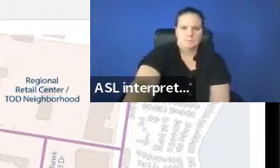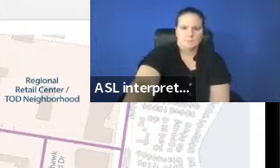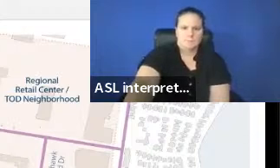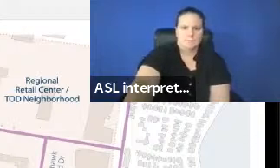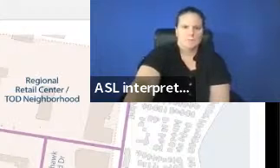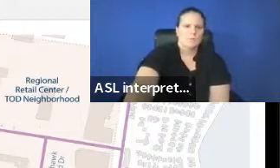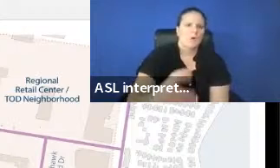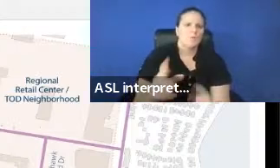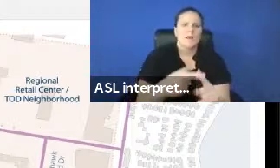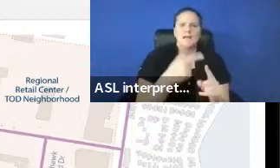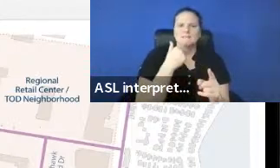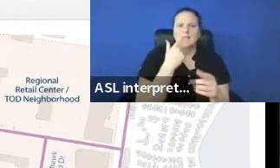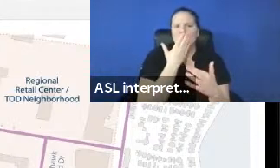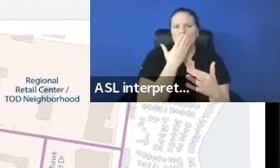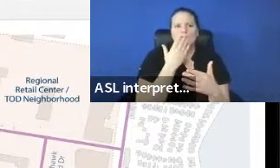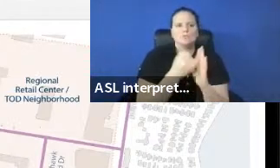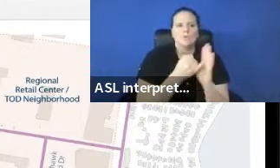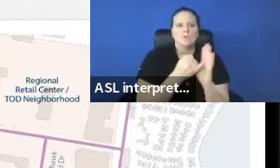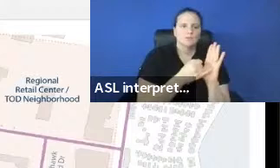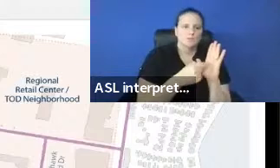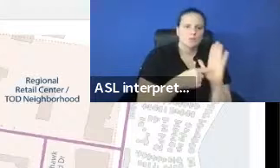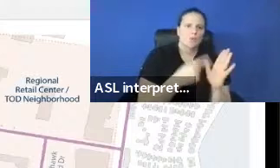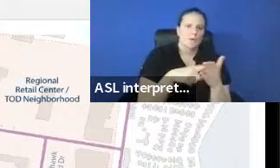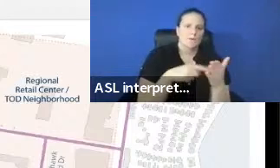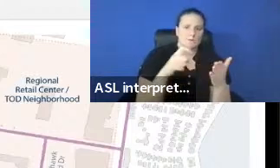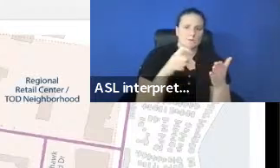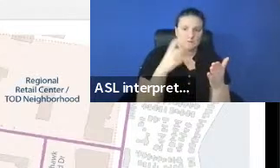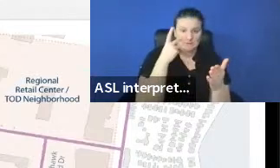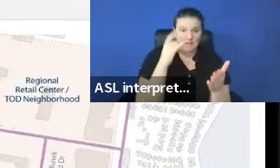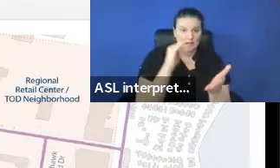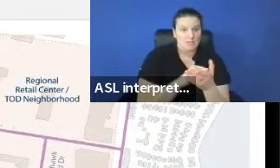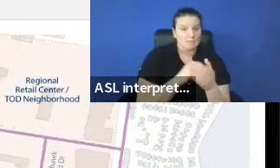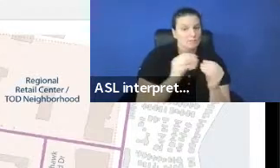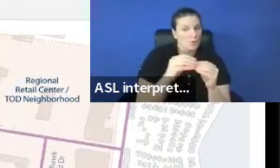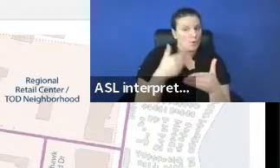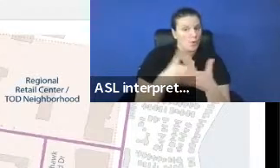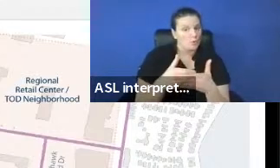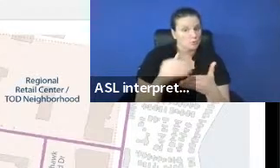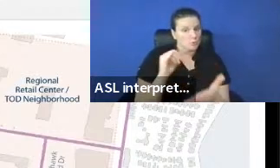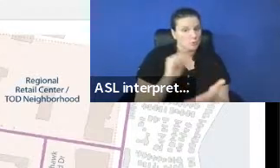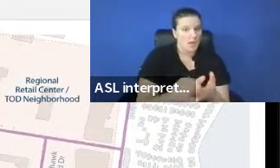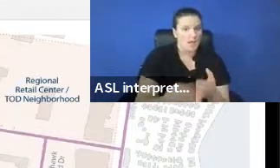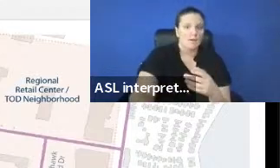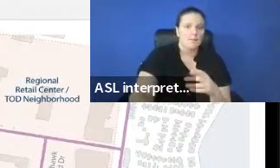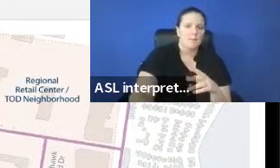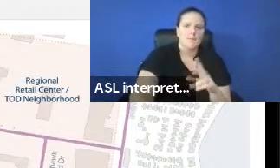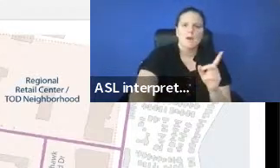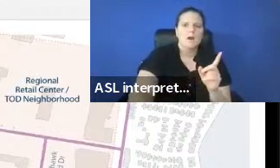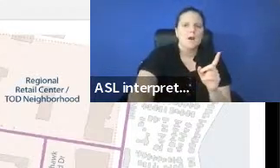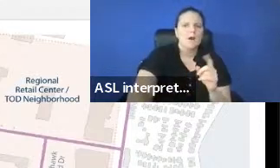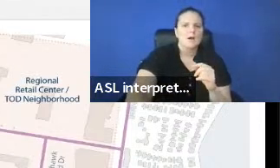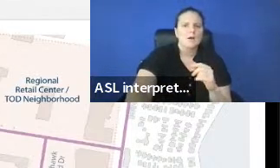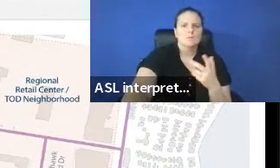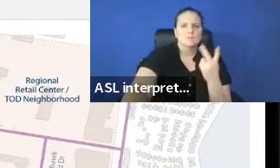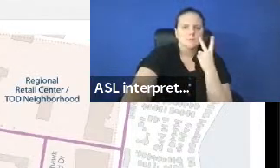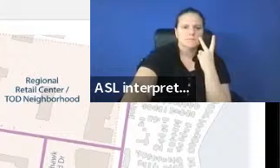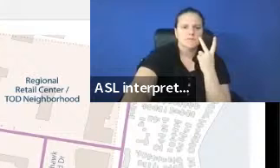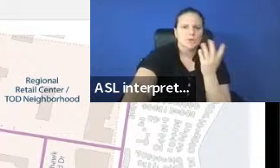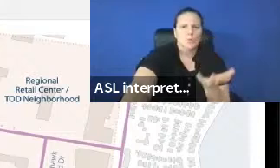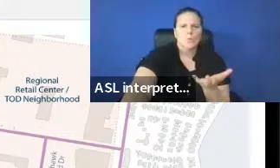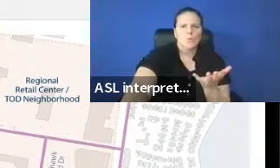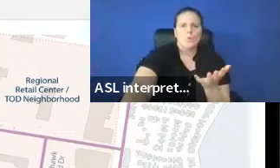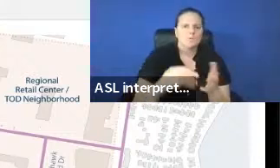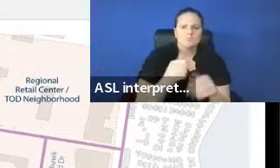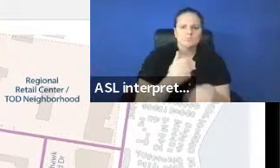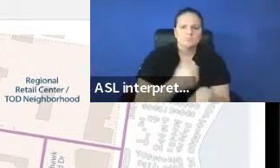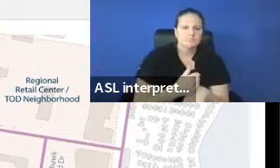show what we needed to see, we got closer to that, but I wanted to see also what is the existing, and I